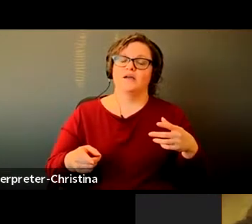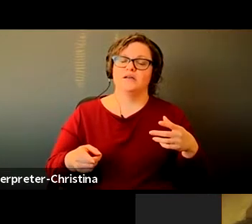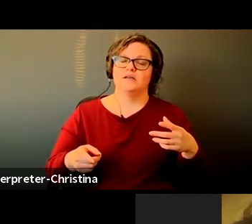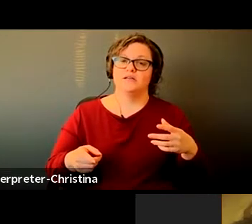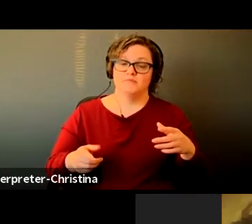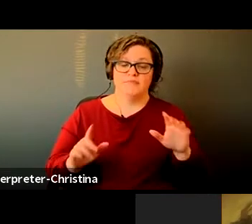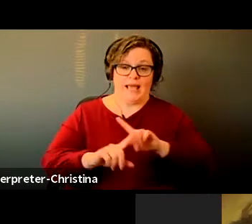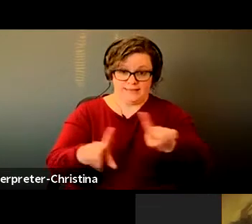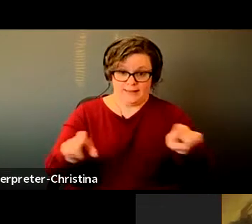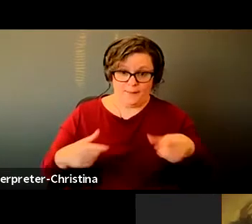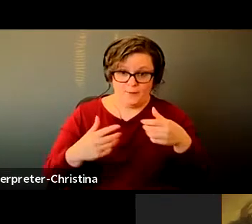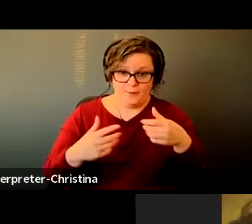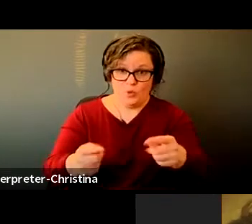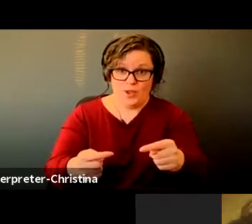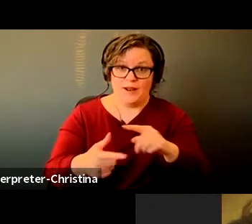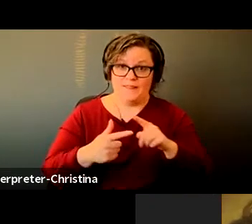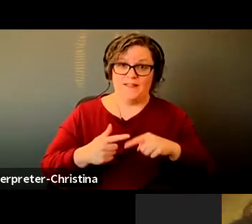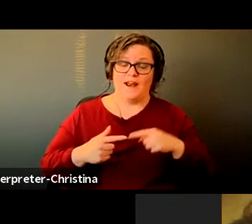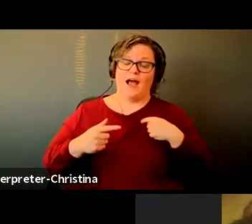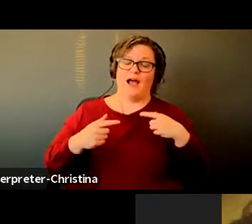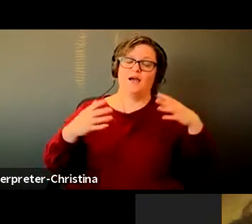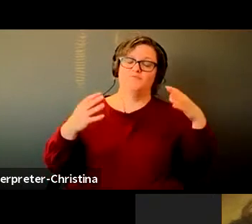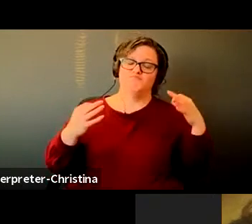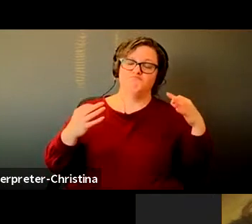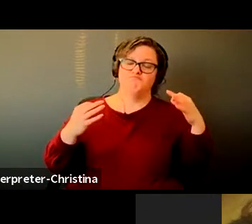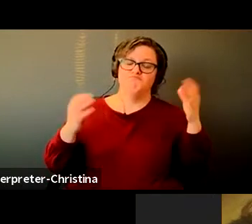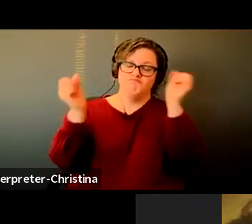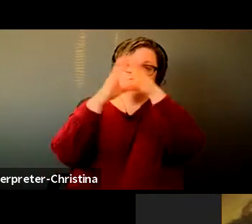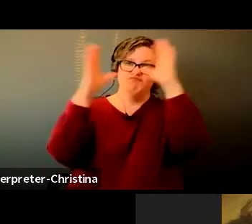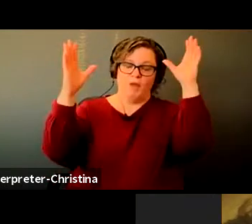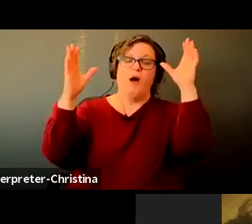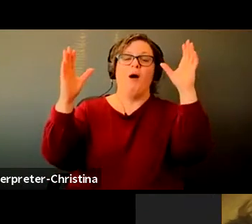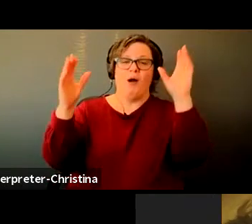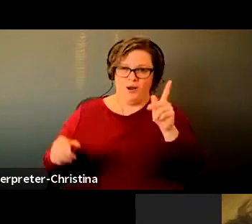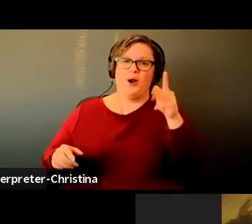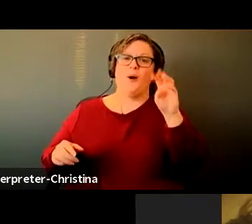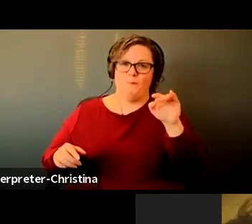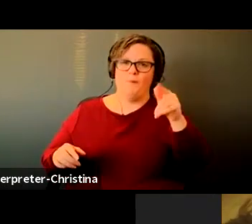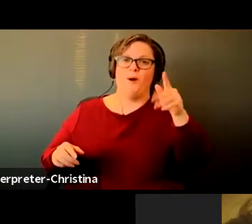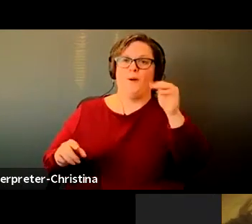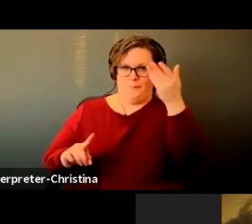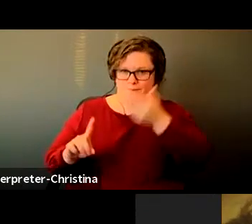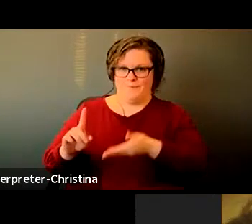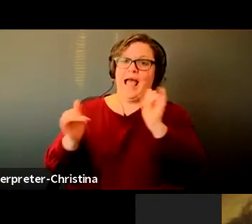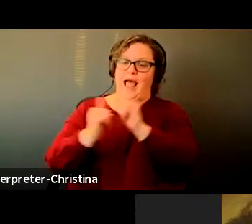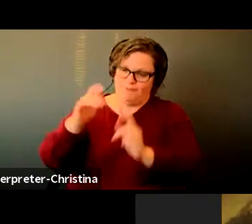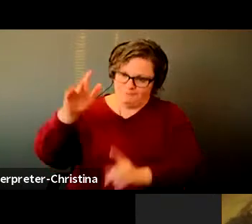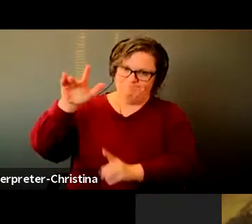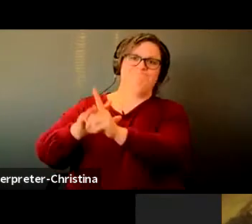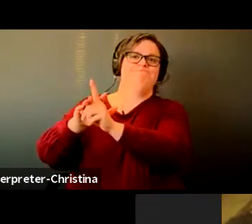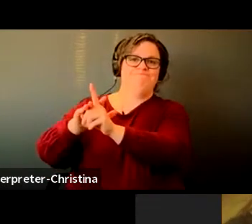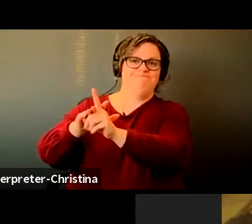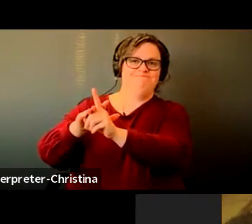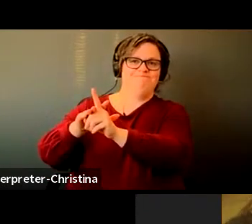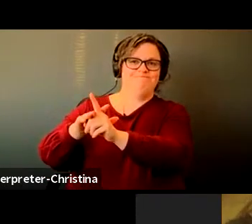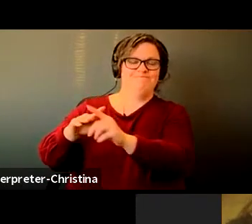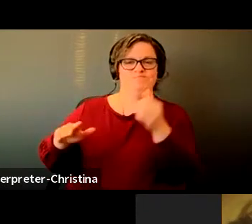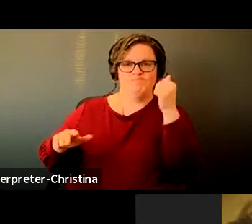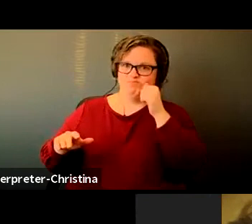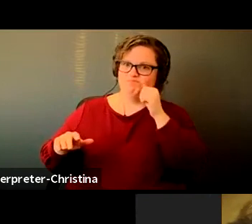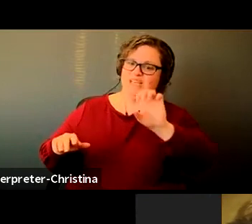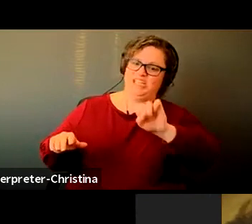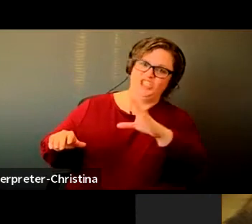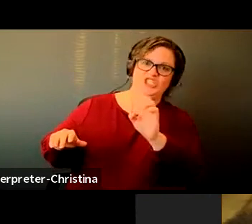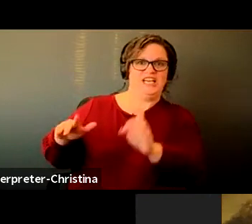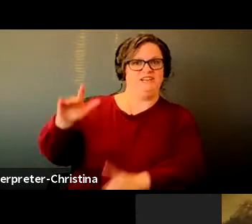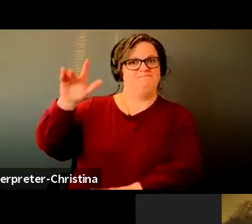gave life to Kumkum. Oh, wow. In that sense. Yeah. And that's how how Kumkum came to me. She came to me.